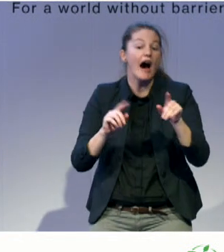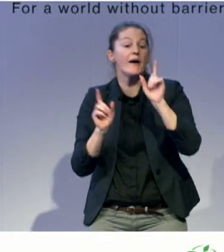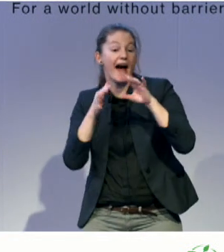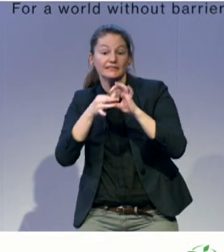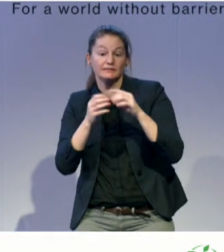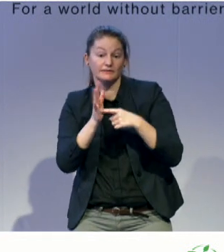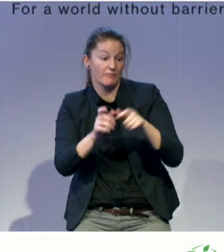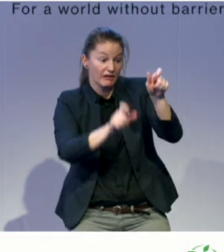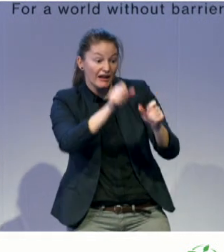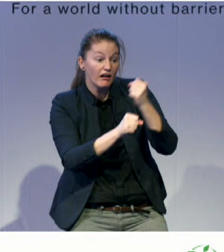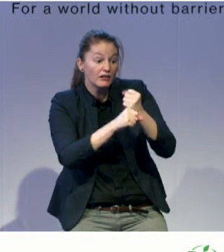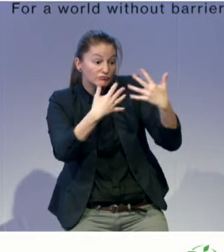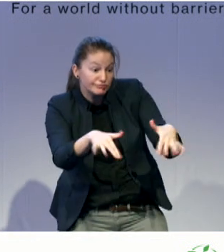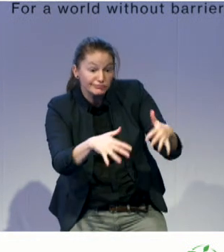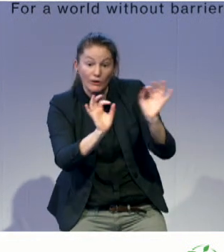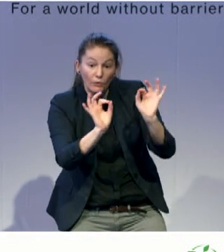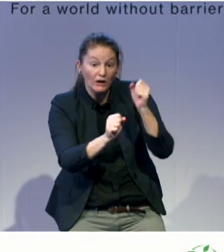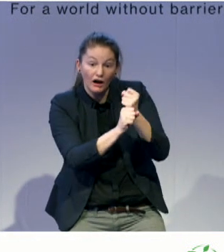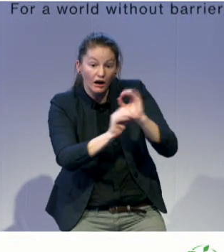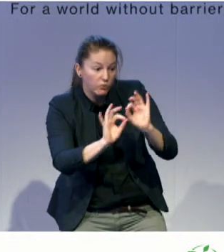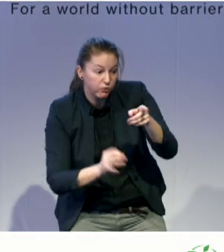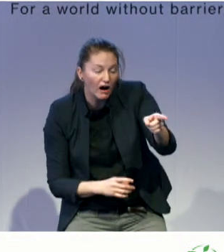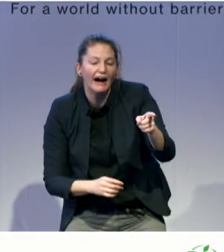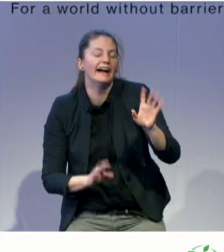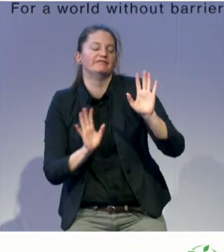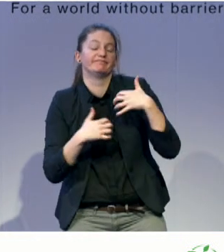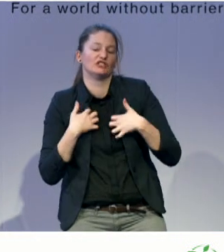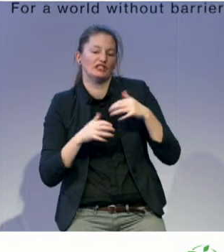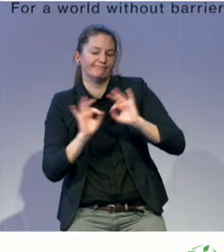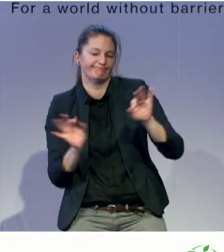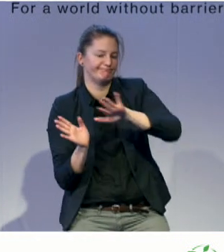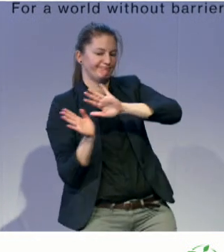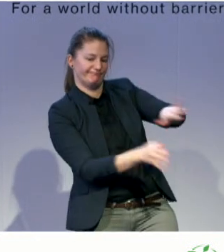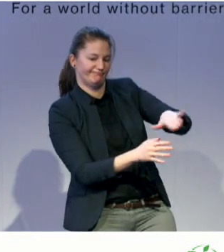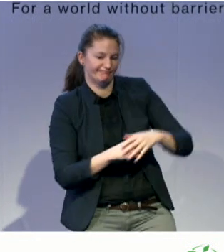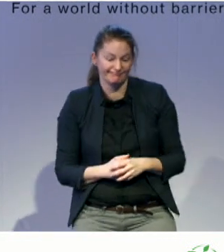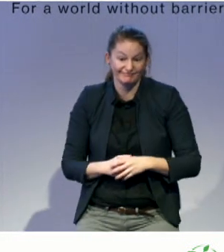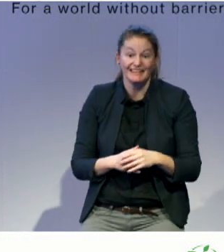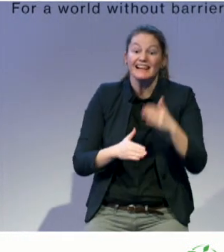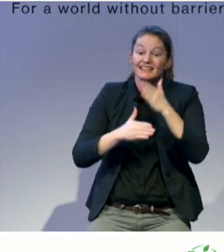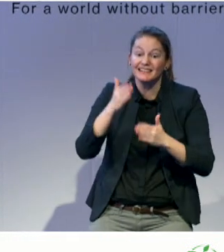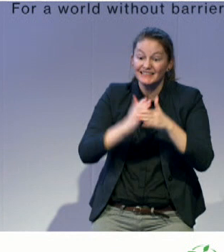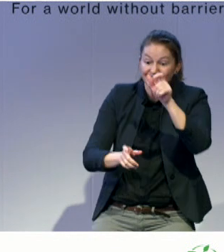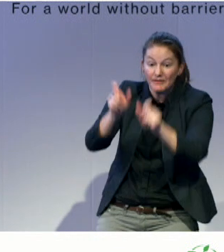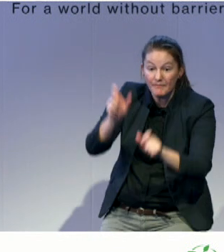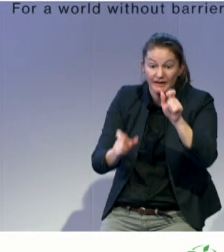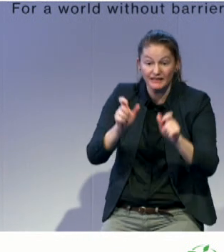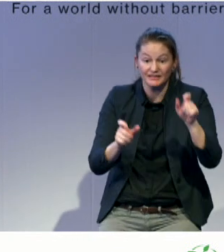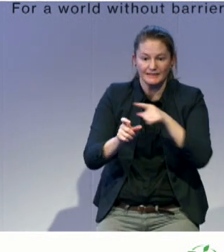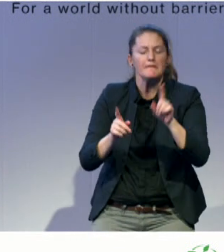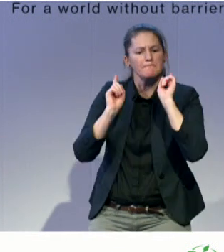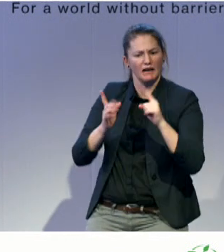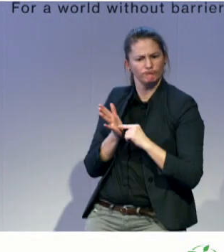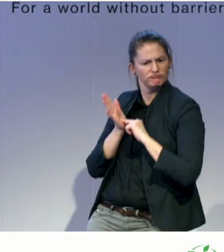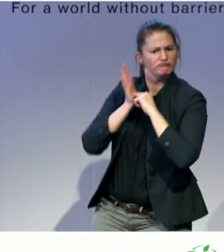more young people with disabilities seeking and winning elective offices and proving that they are just as responsible